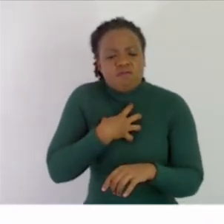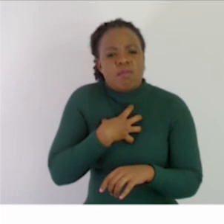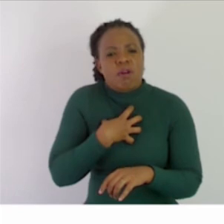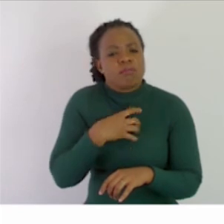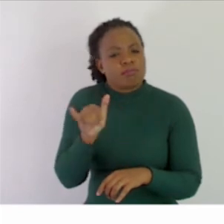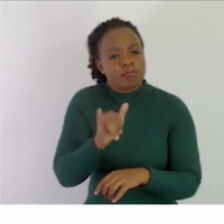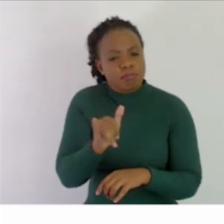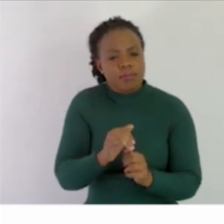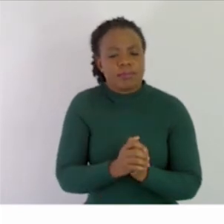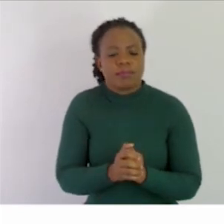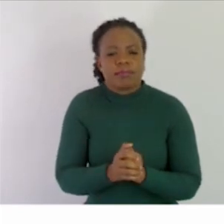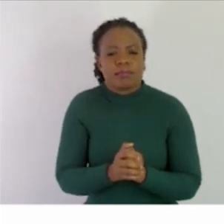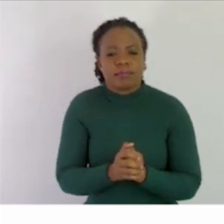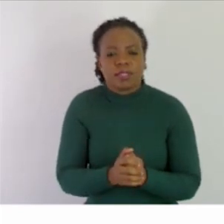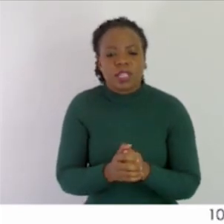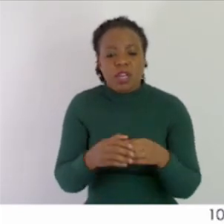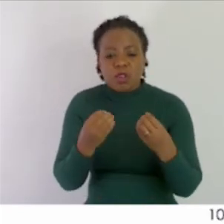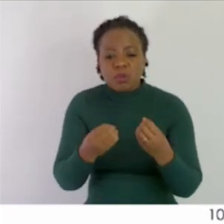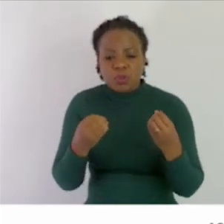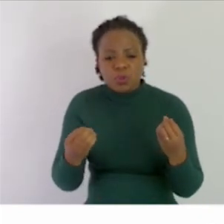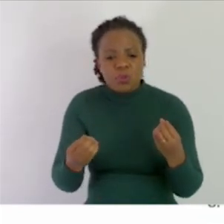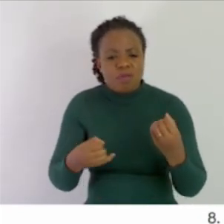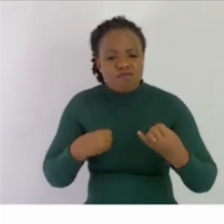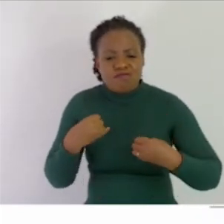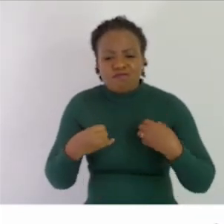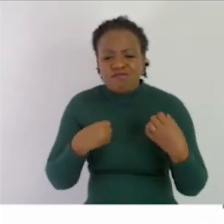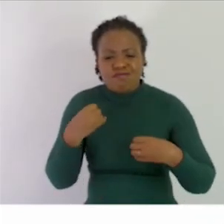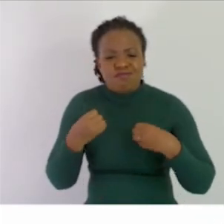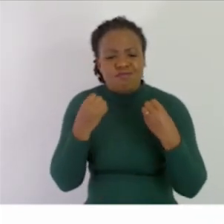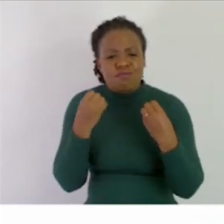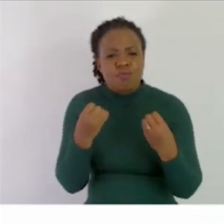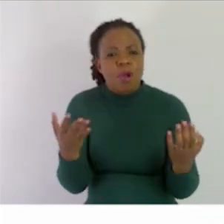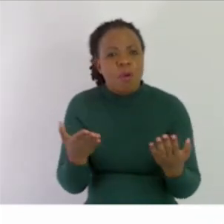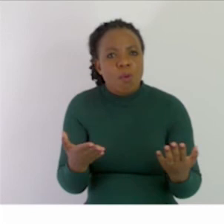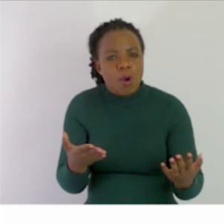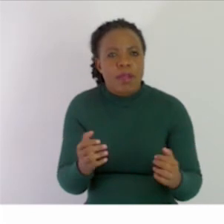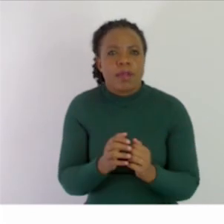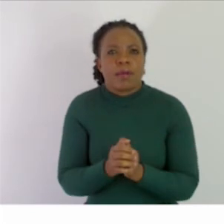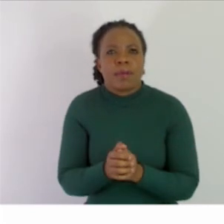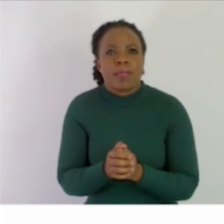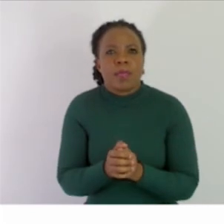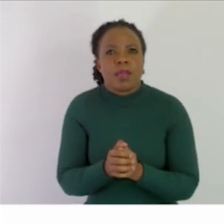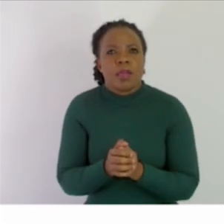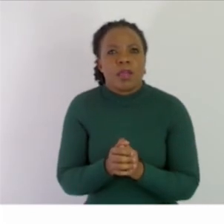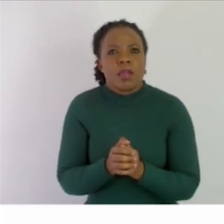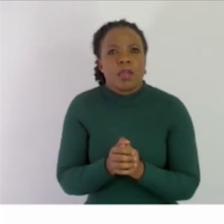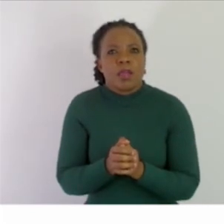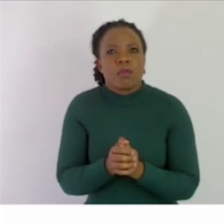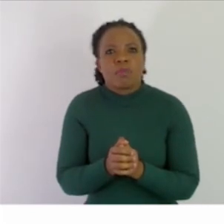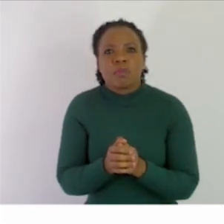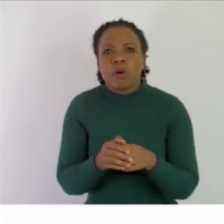Where did the children have the most fun? What were they doing on the farm